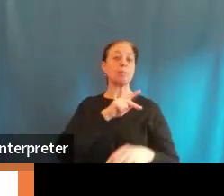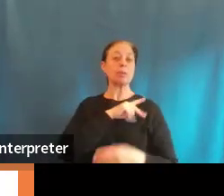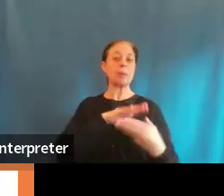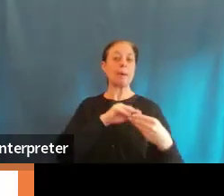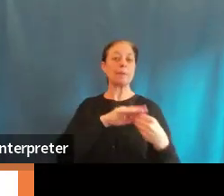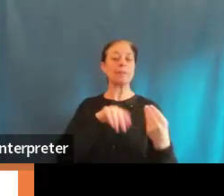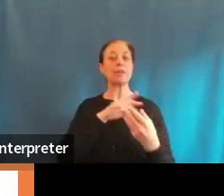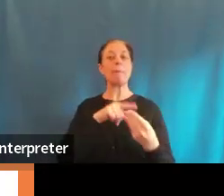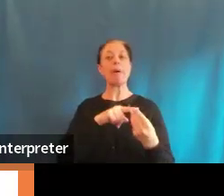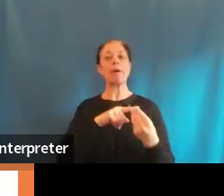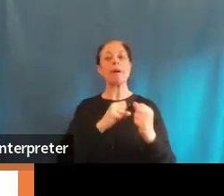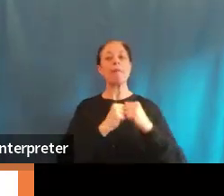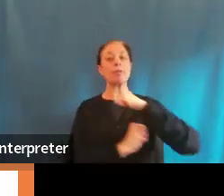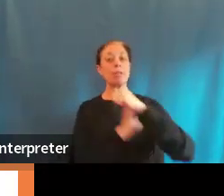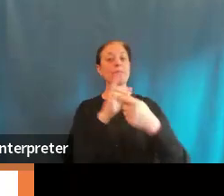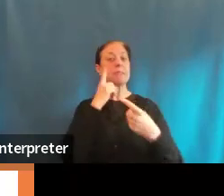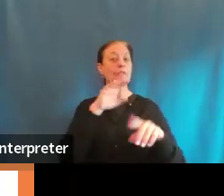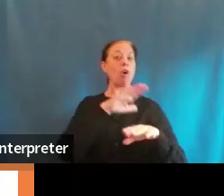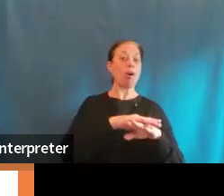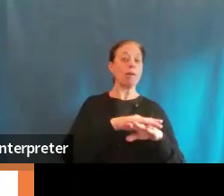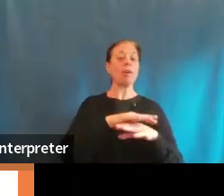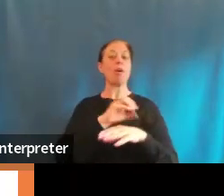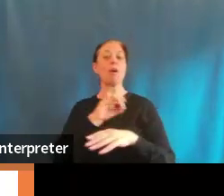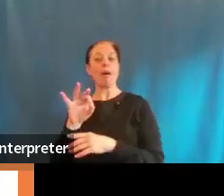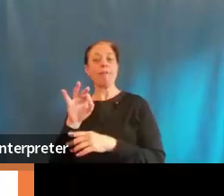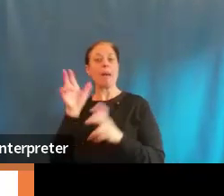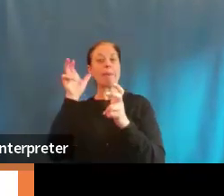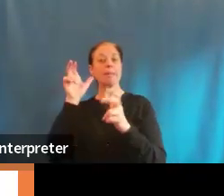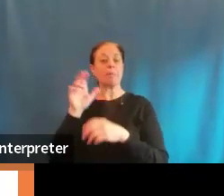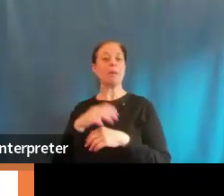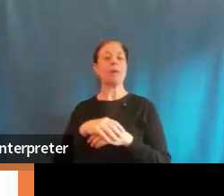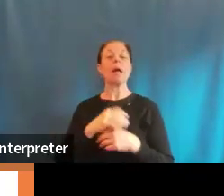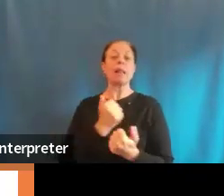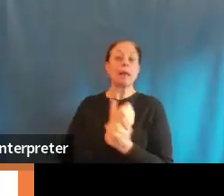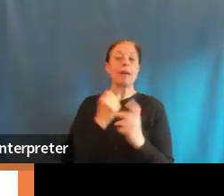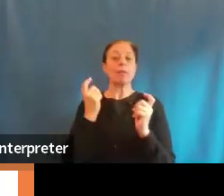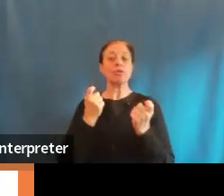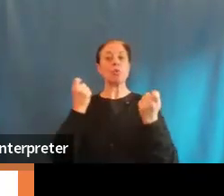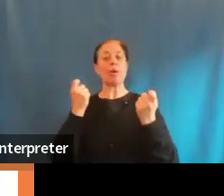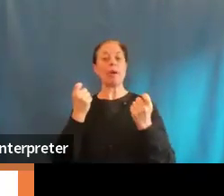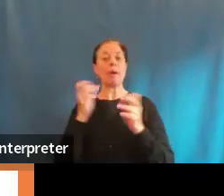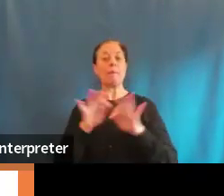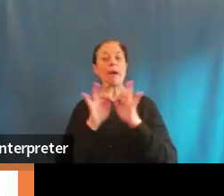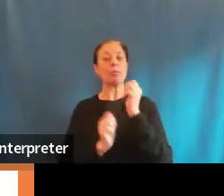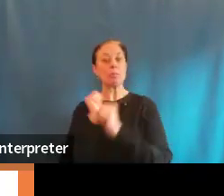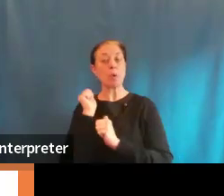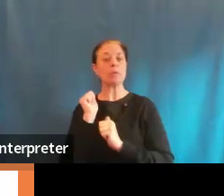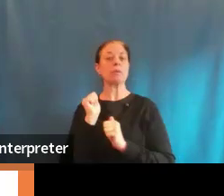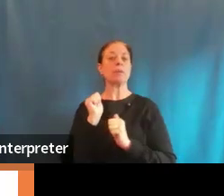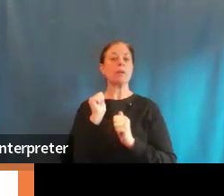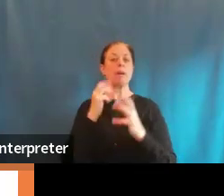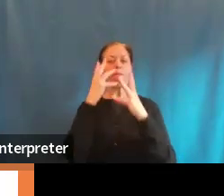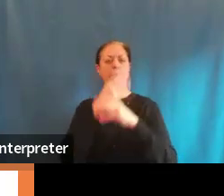the foundation of her success on and off the basketball court, that love and joy matters most. Complete with vibrant and